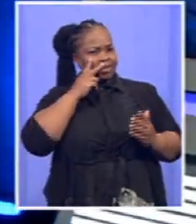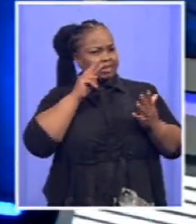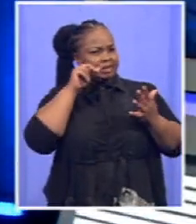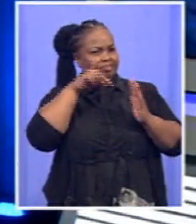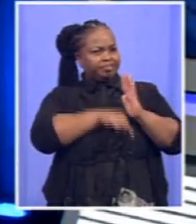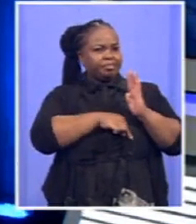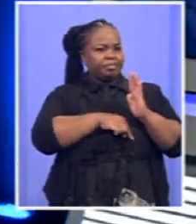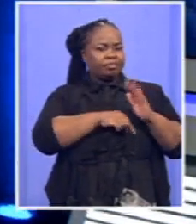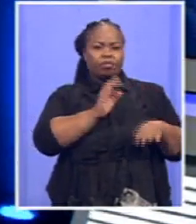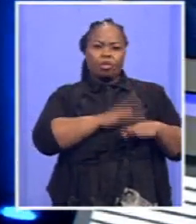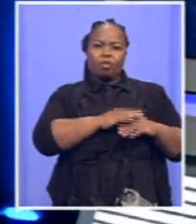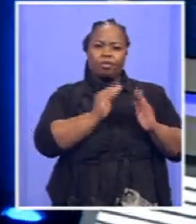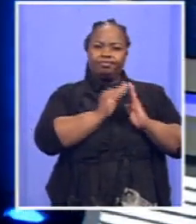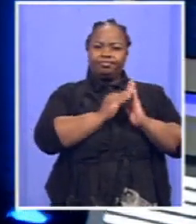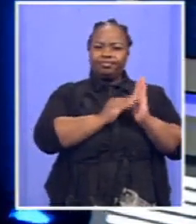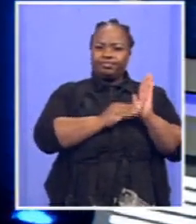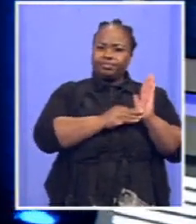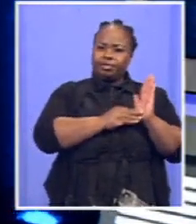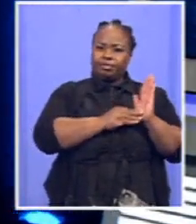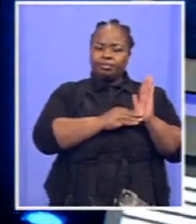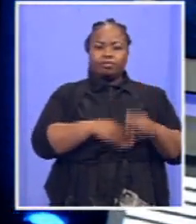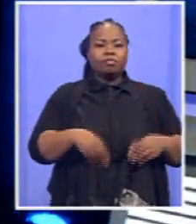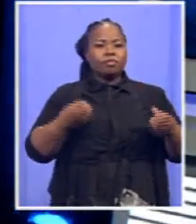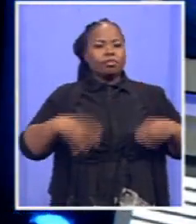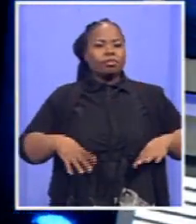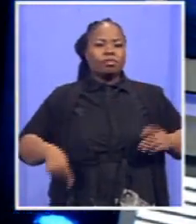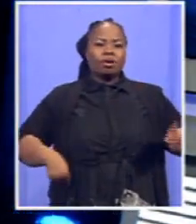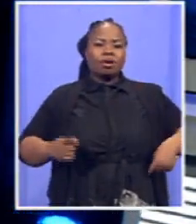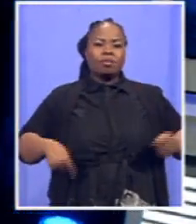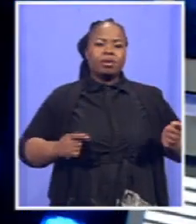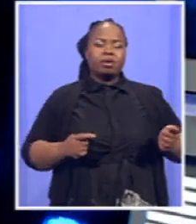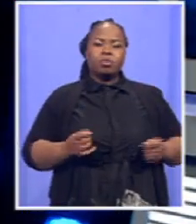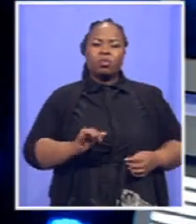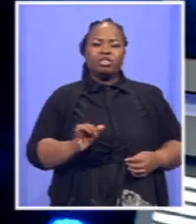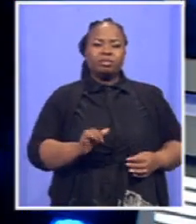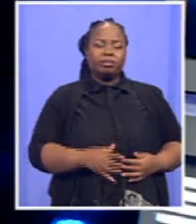of the items that the wasteful expenditure has been spent on?